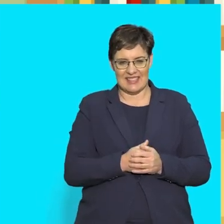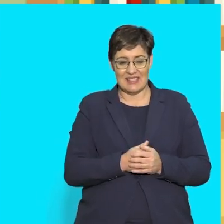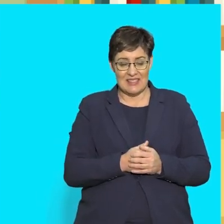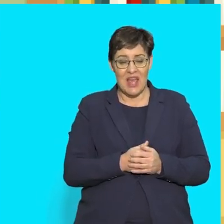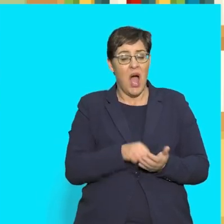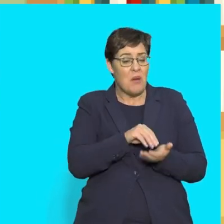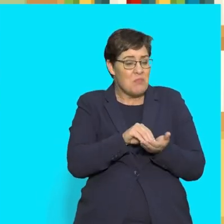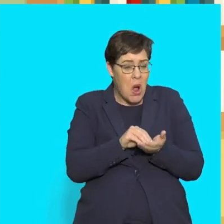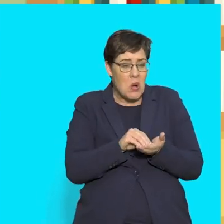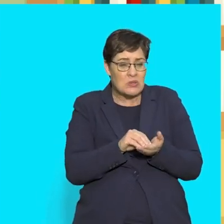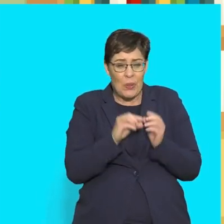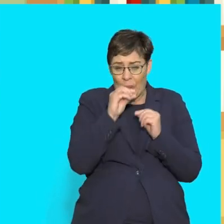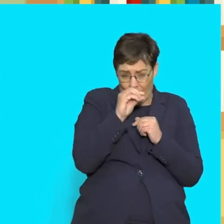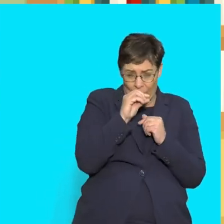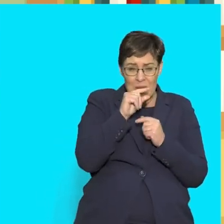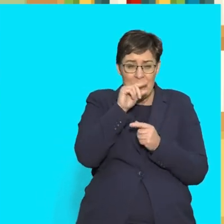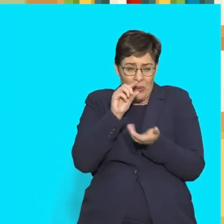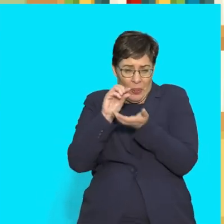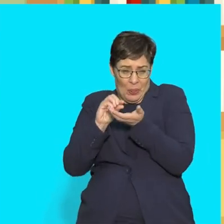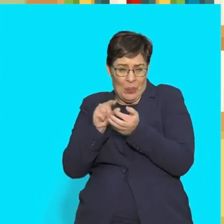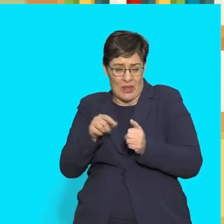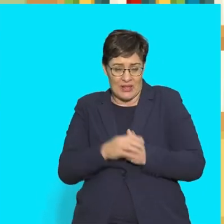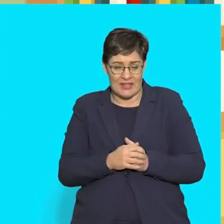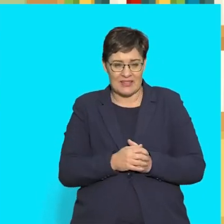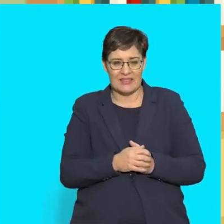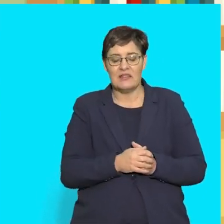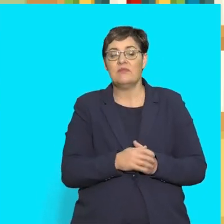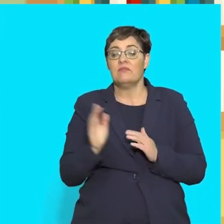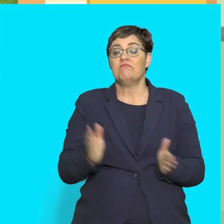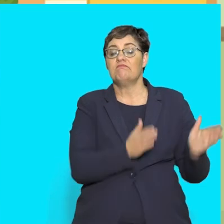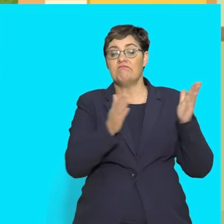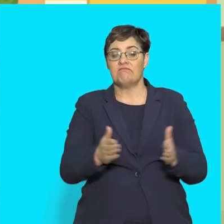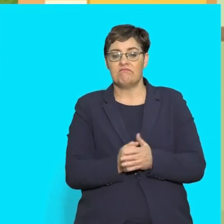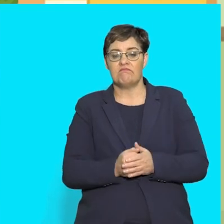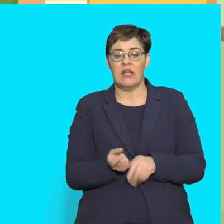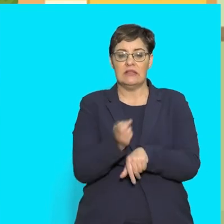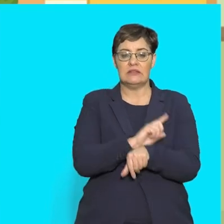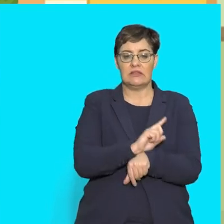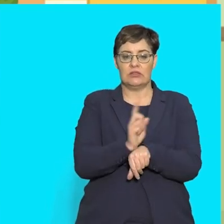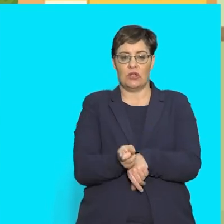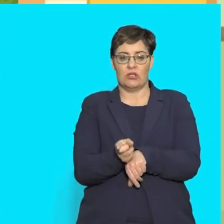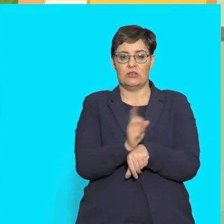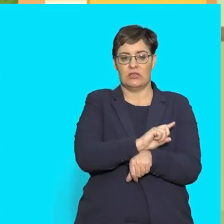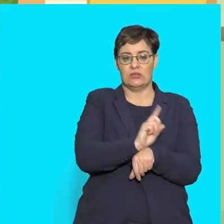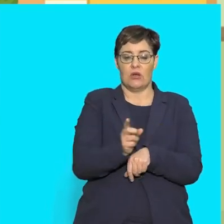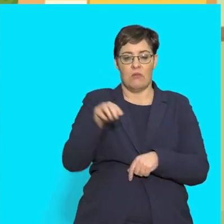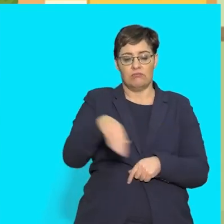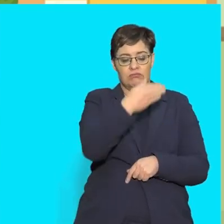Yes, a mouse is very small. Listen to another sound. Tick tock.